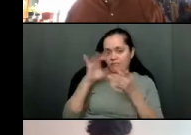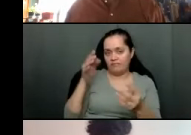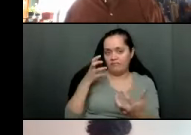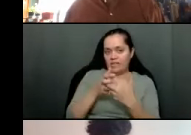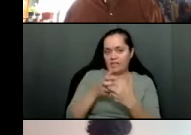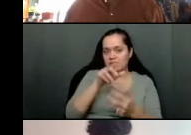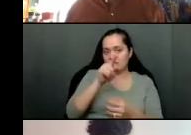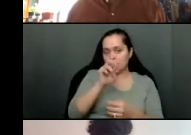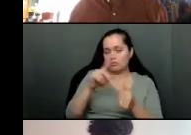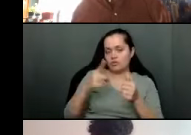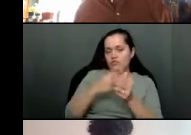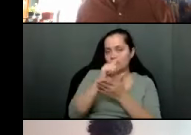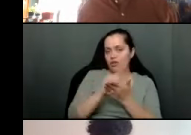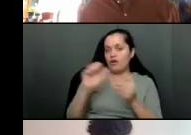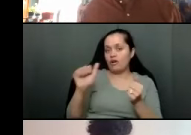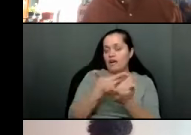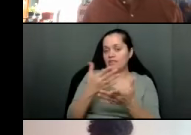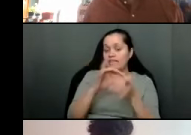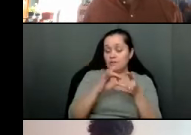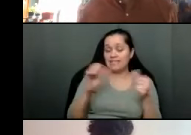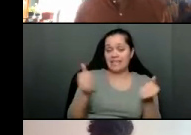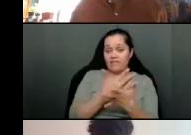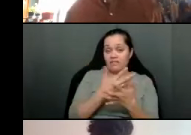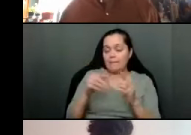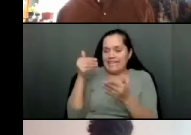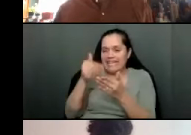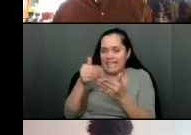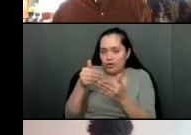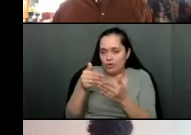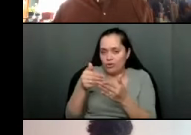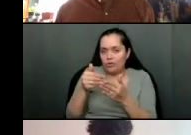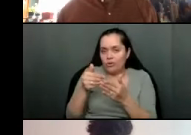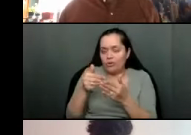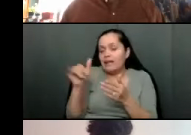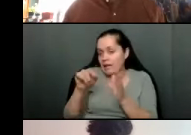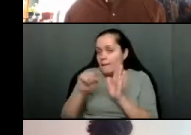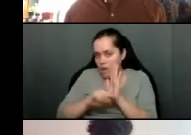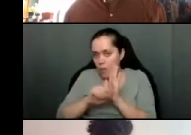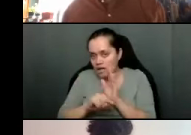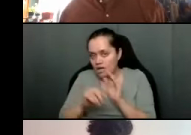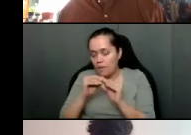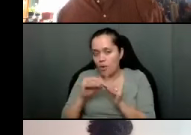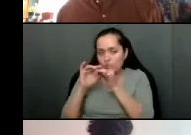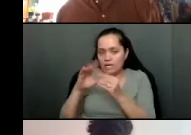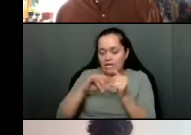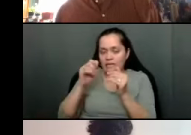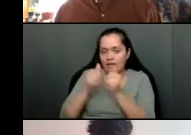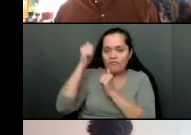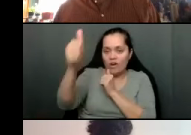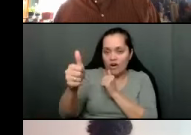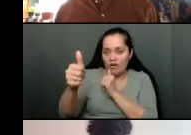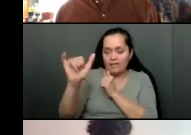law. Everything's related to everything else, but near things, like Milwaukee, are more related than distant things,